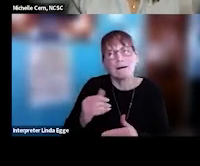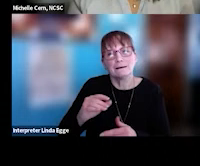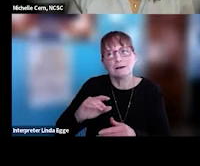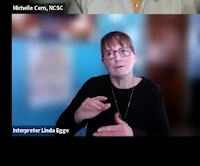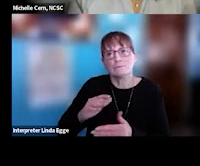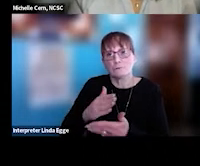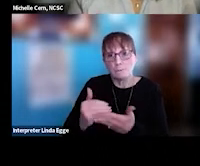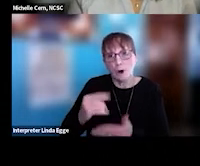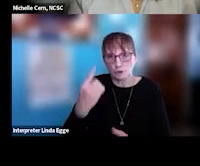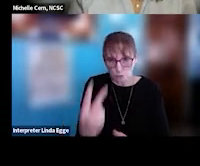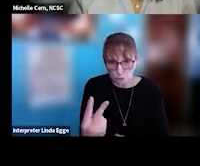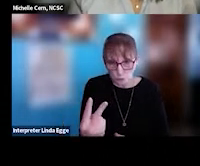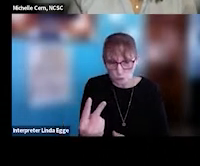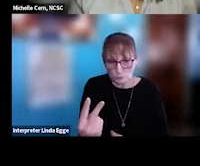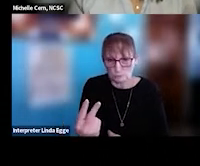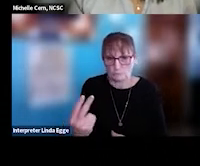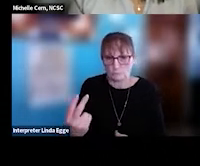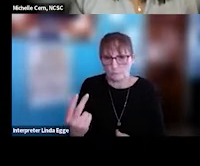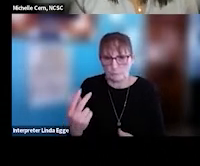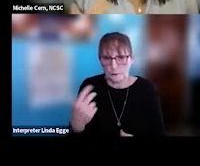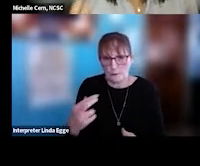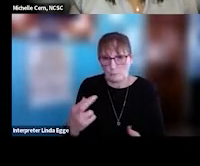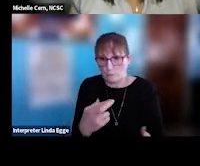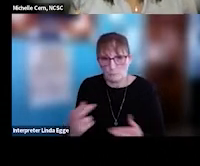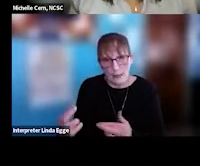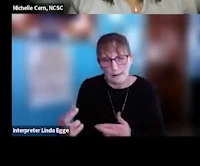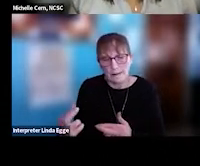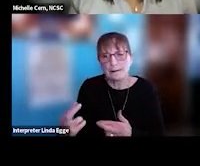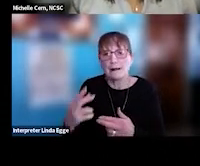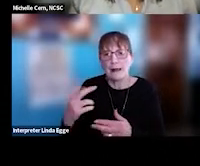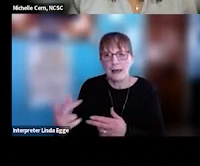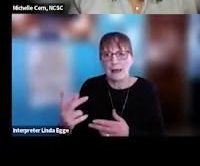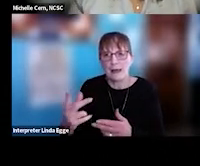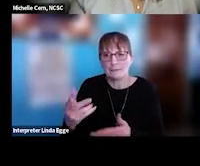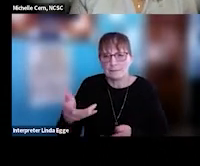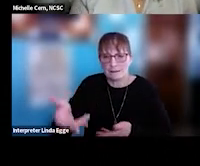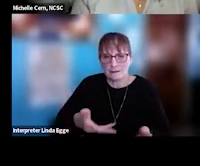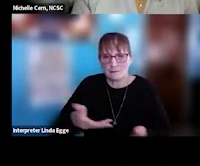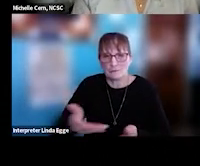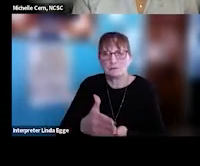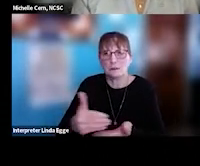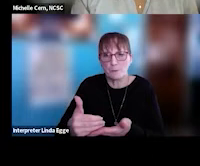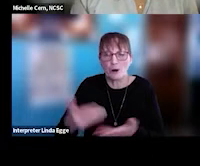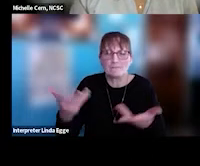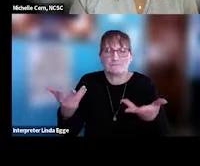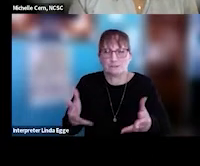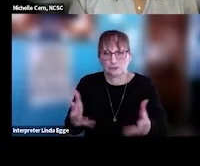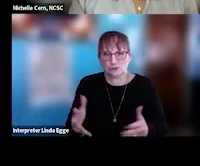go and we could got some of those introductory pieces done.